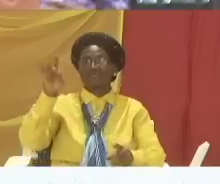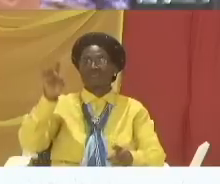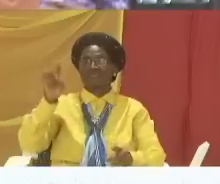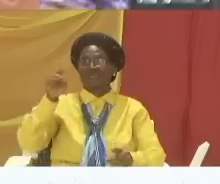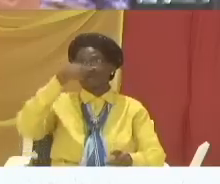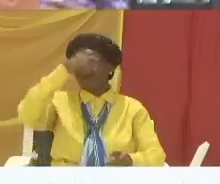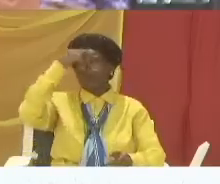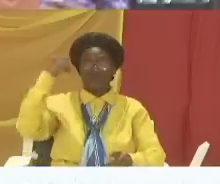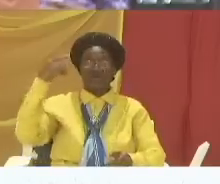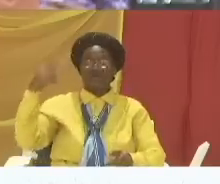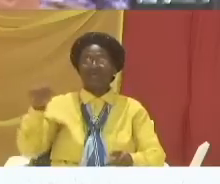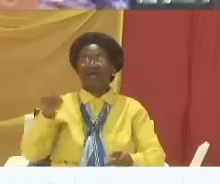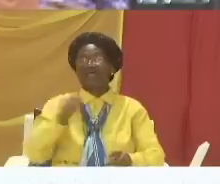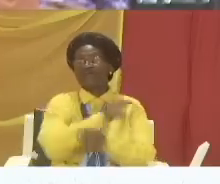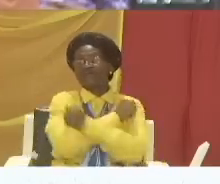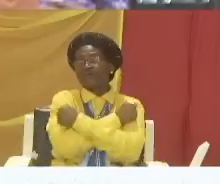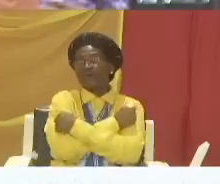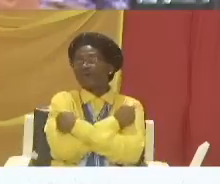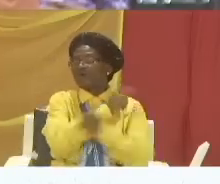Lord loved you,